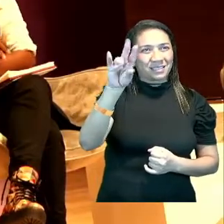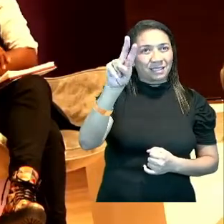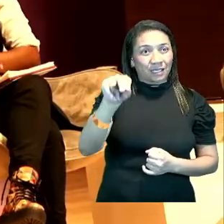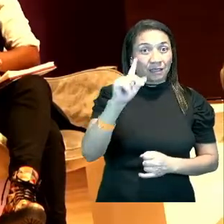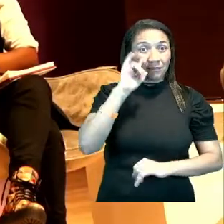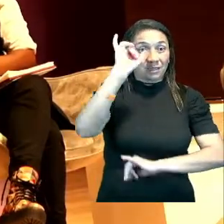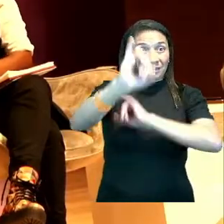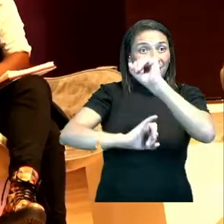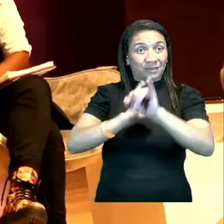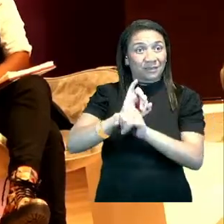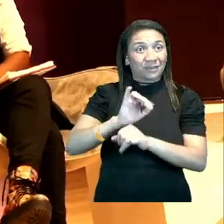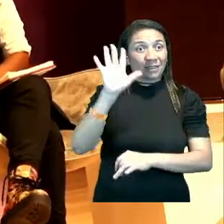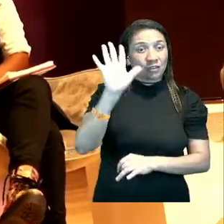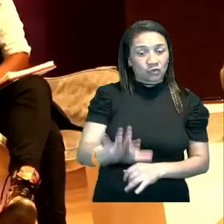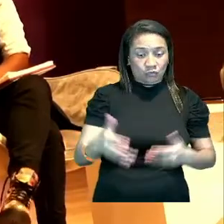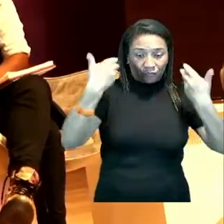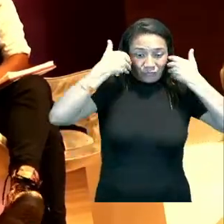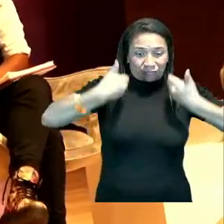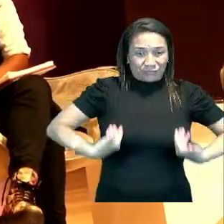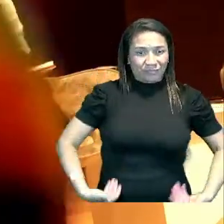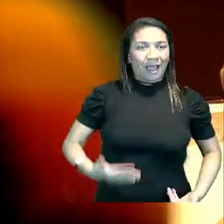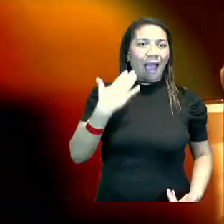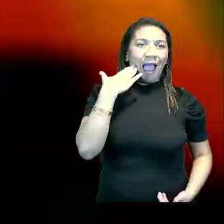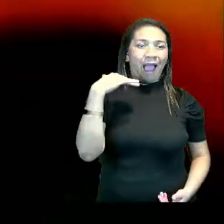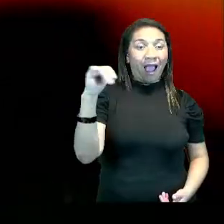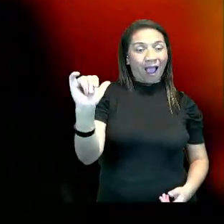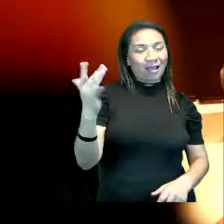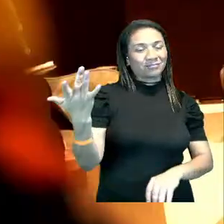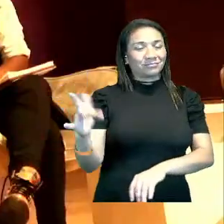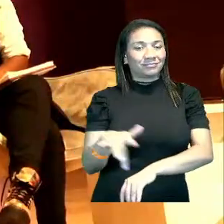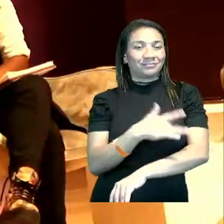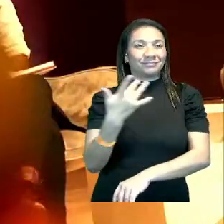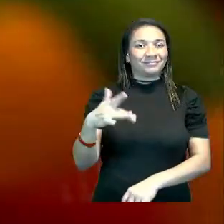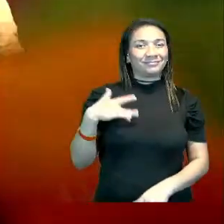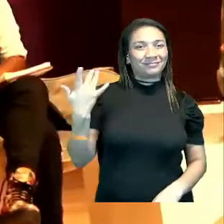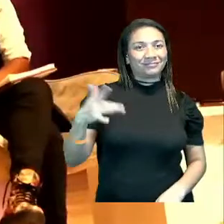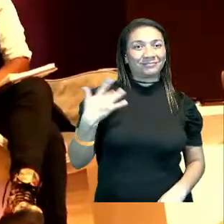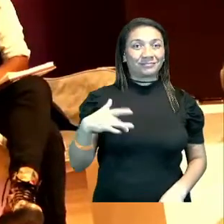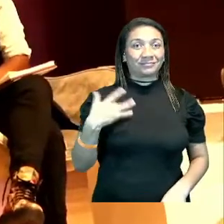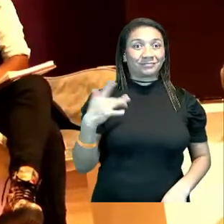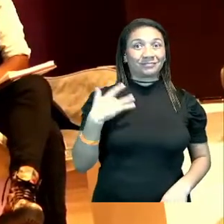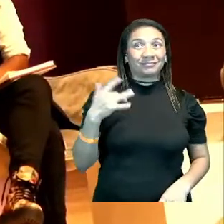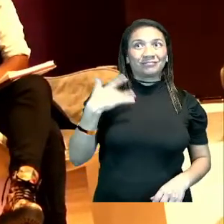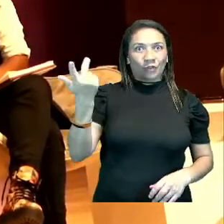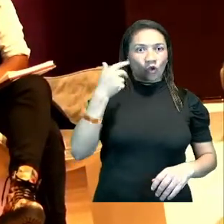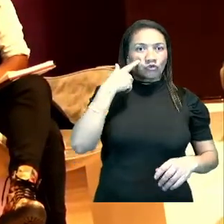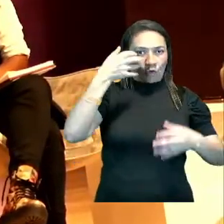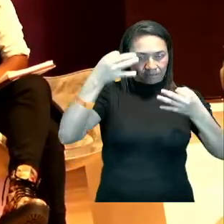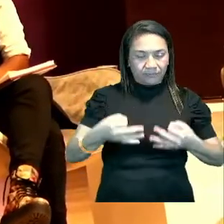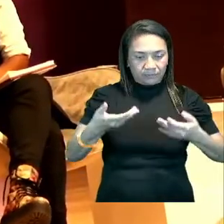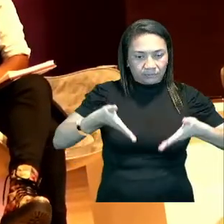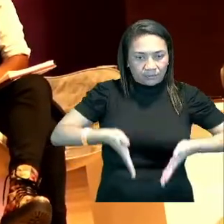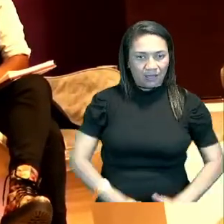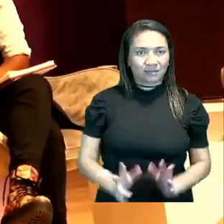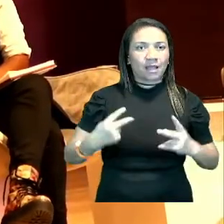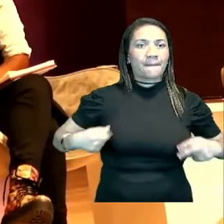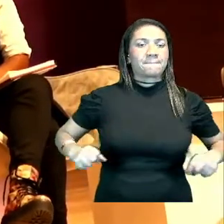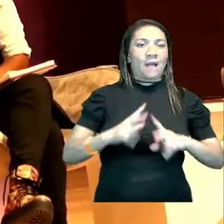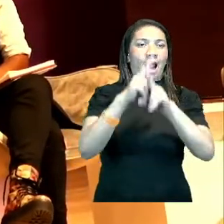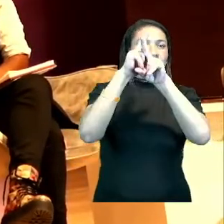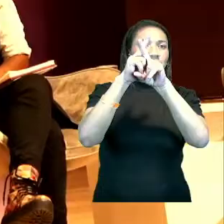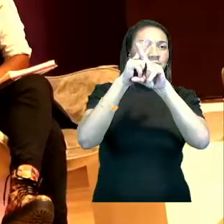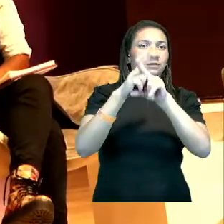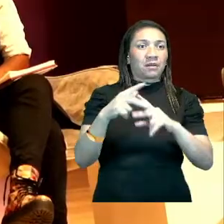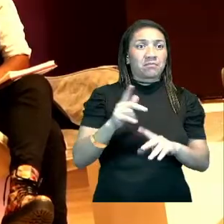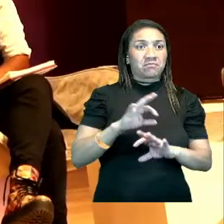have a very interesting international image about femininity, and I was born in Paris. I survived